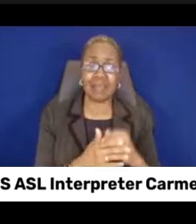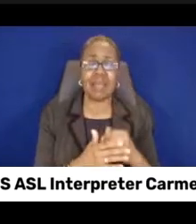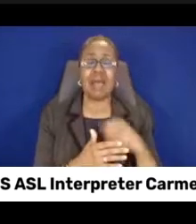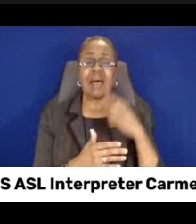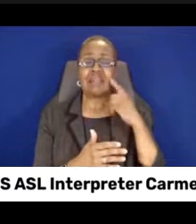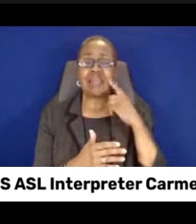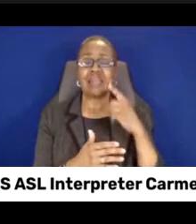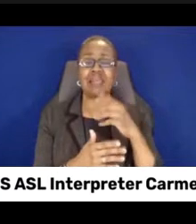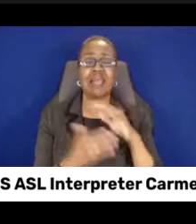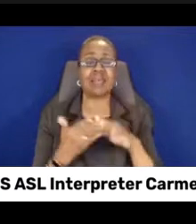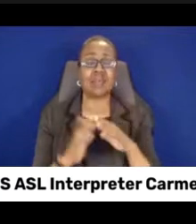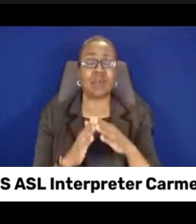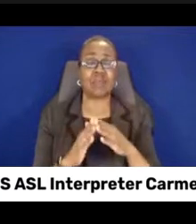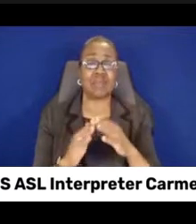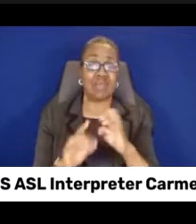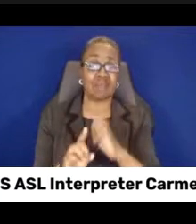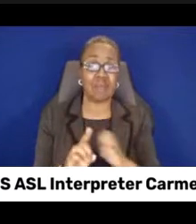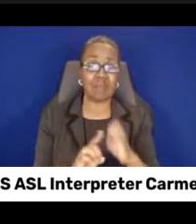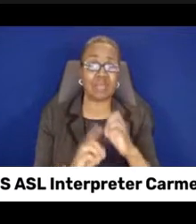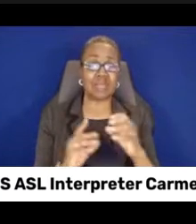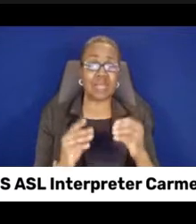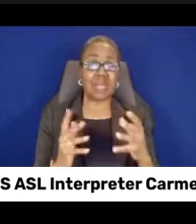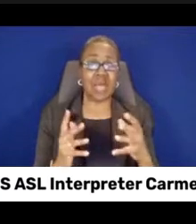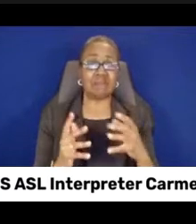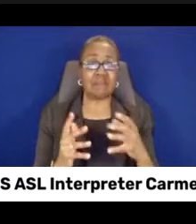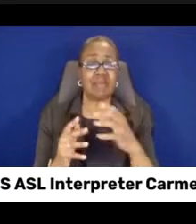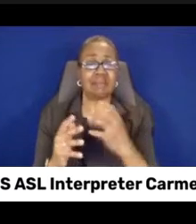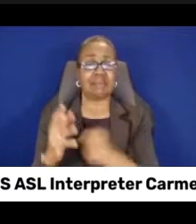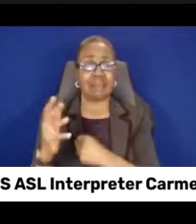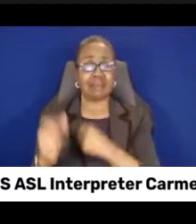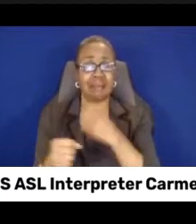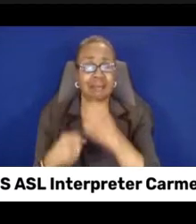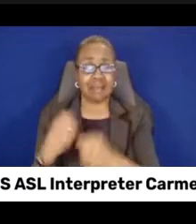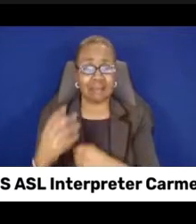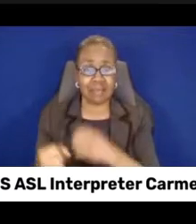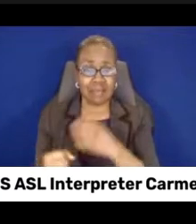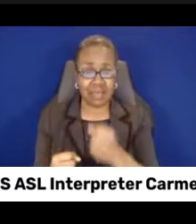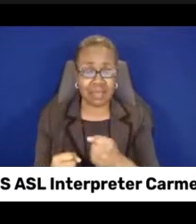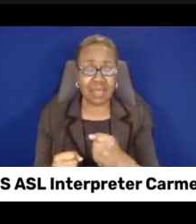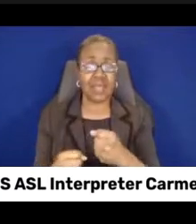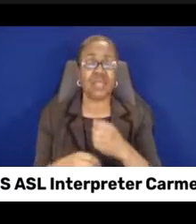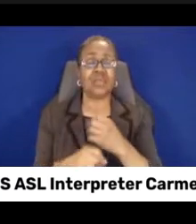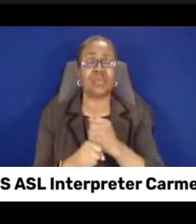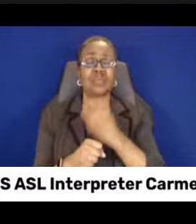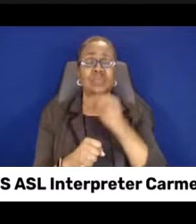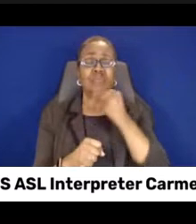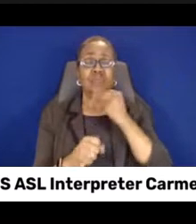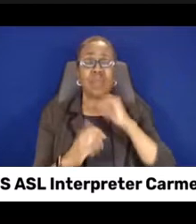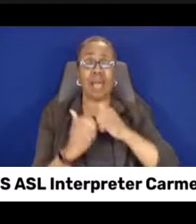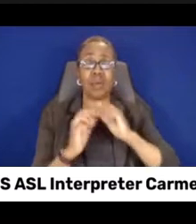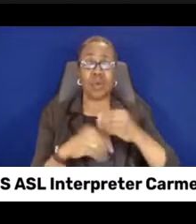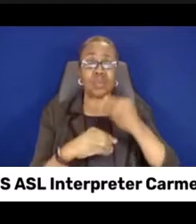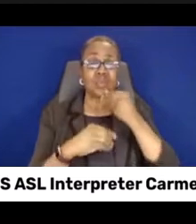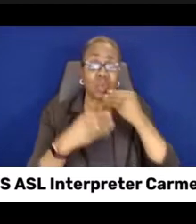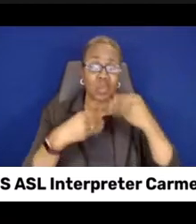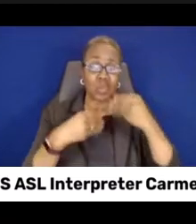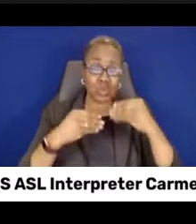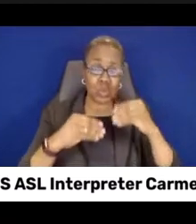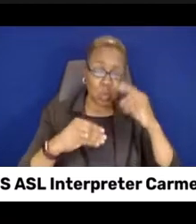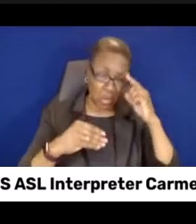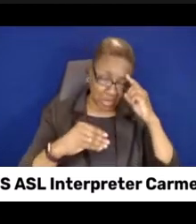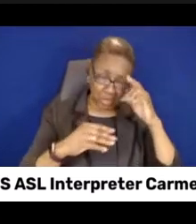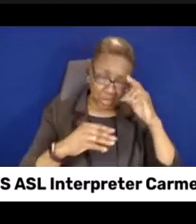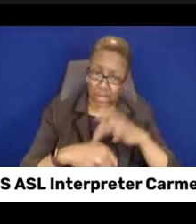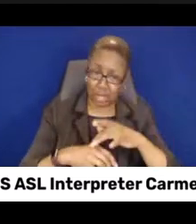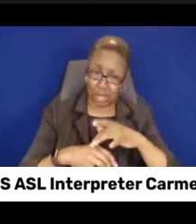in an urban environment, there's so much taking. There's so much, you get your food just by going to the grocery store and you don't put a lot of thought into